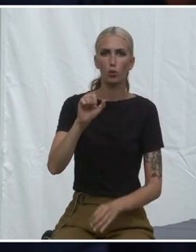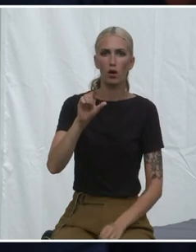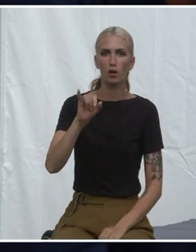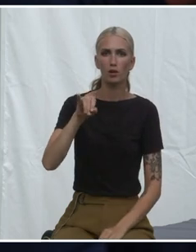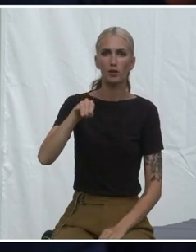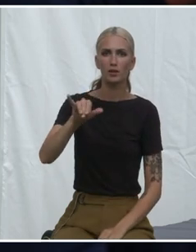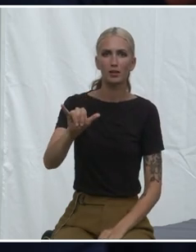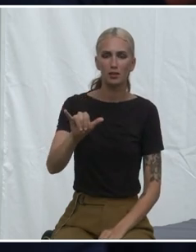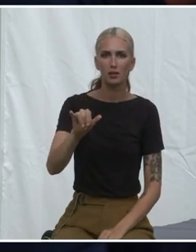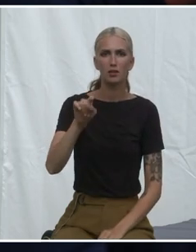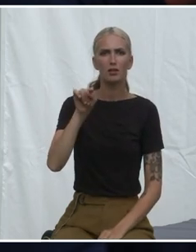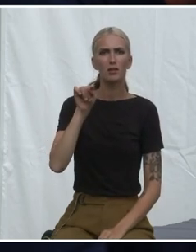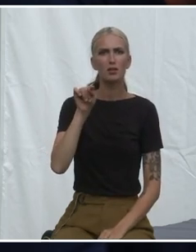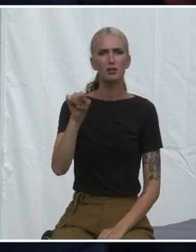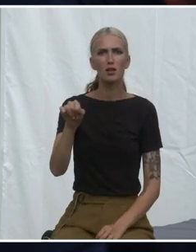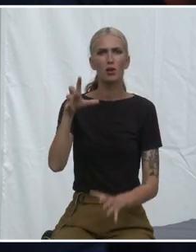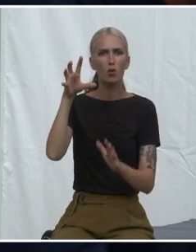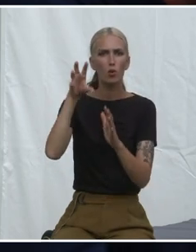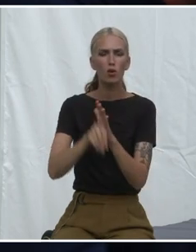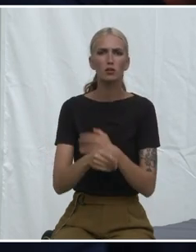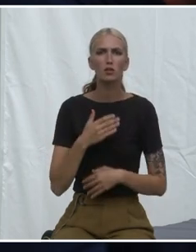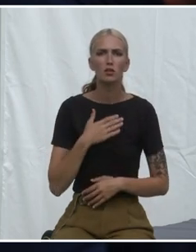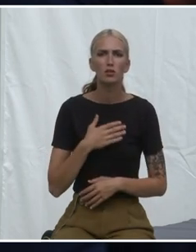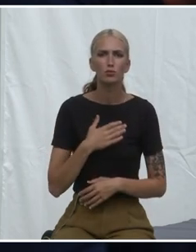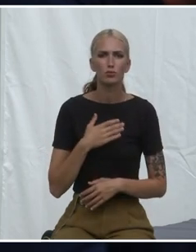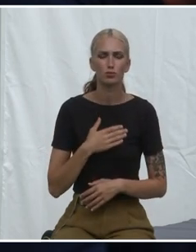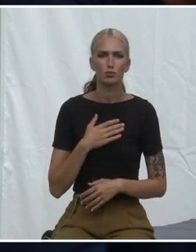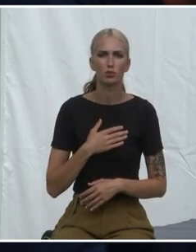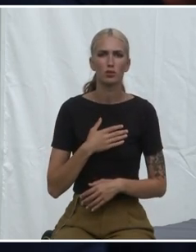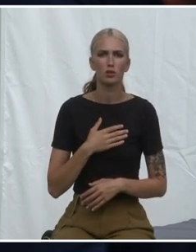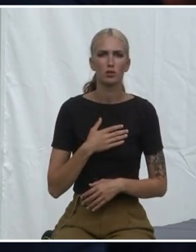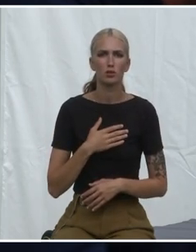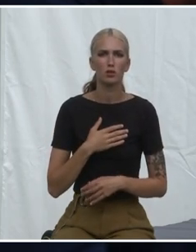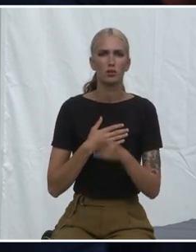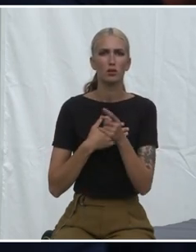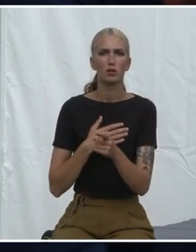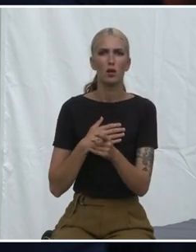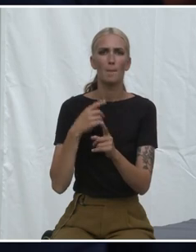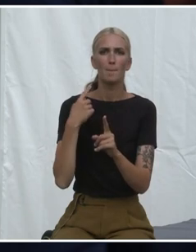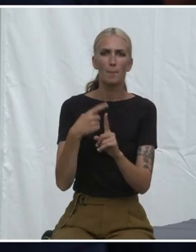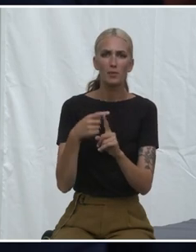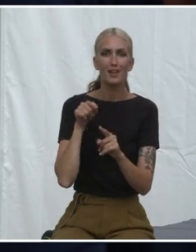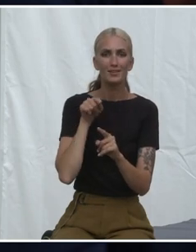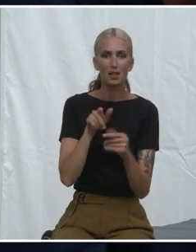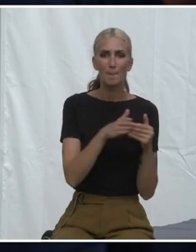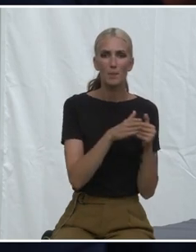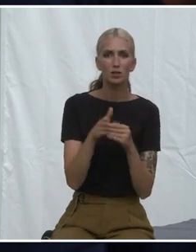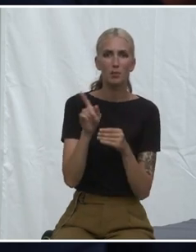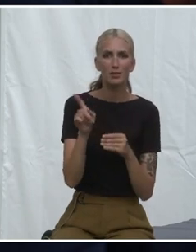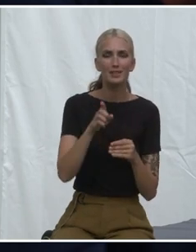state. And our societies are depending on the welfare state. And the welfare state,